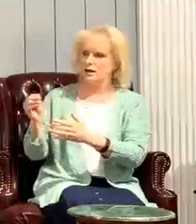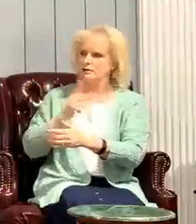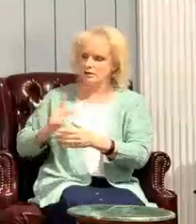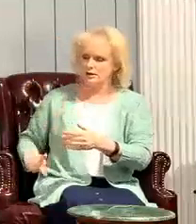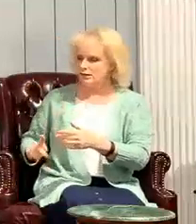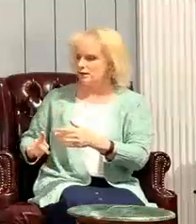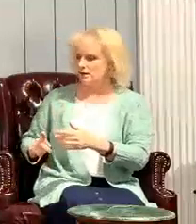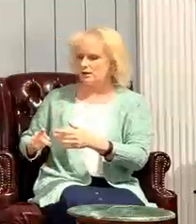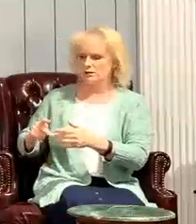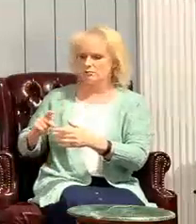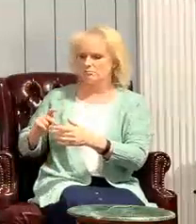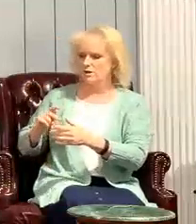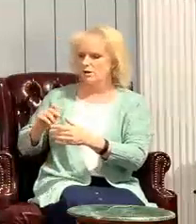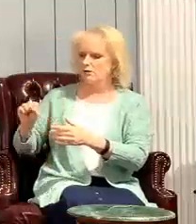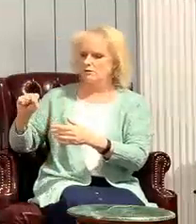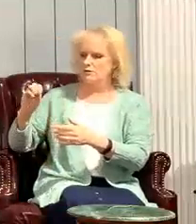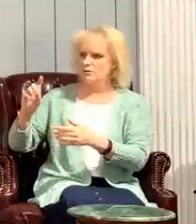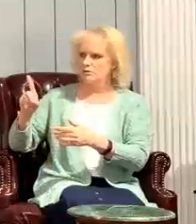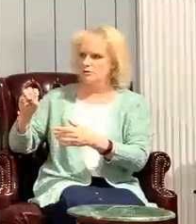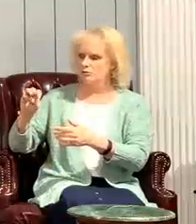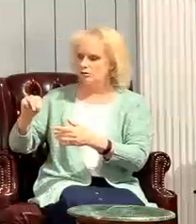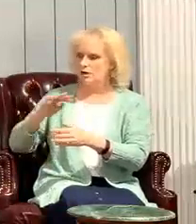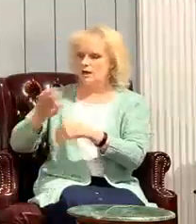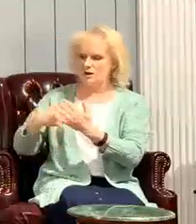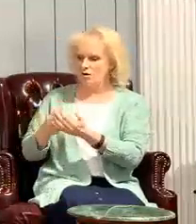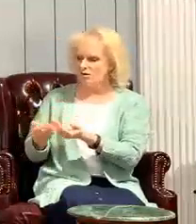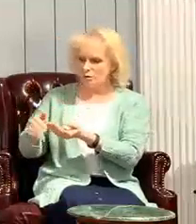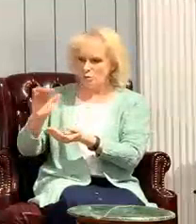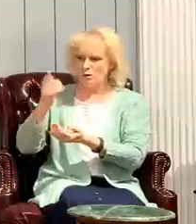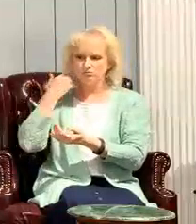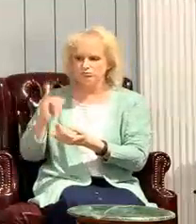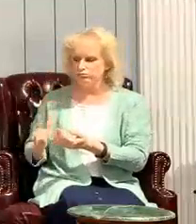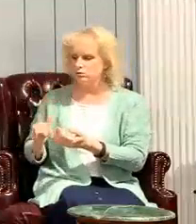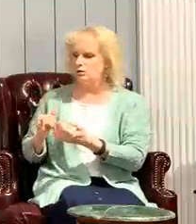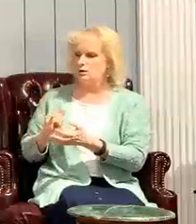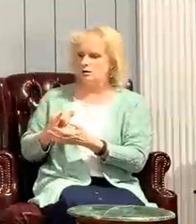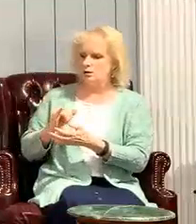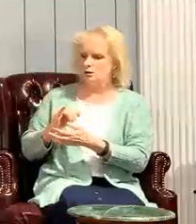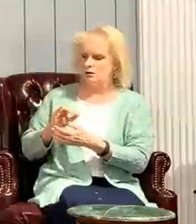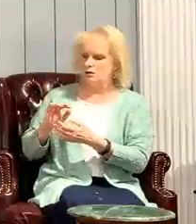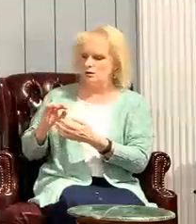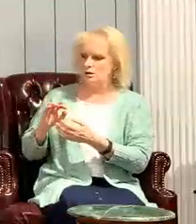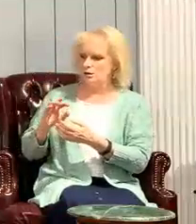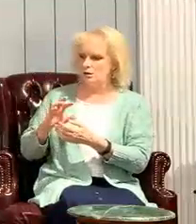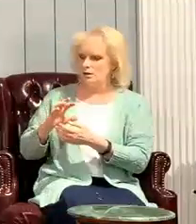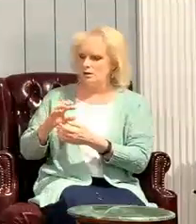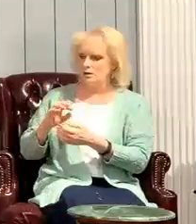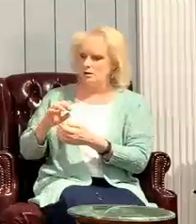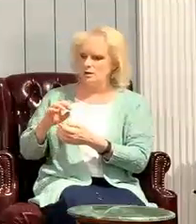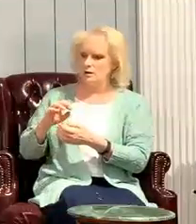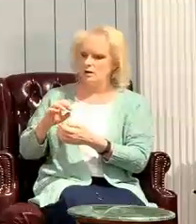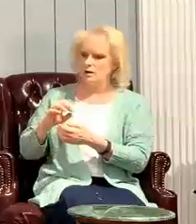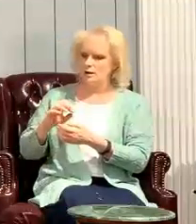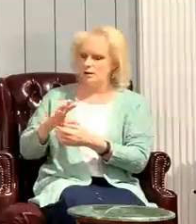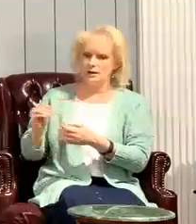is taken. All of the wealth of Sodom is taken away with the kings, Chedorlaomer and the four others that are with him.